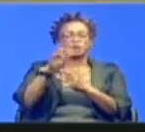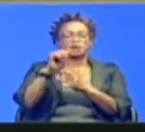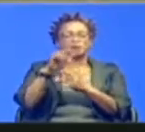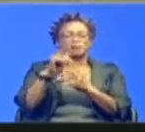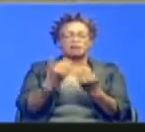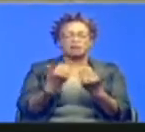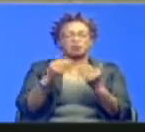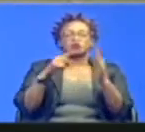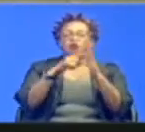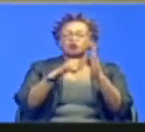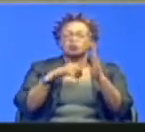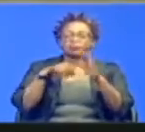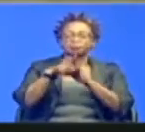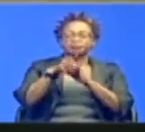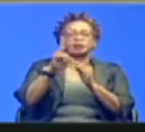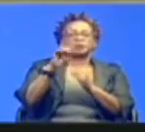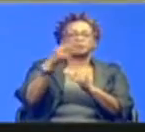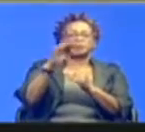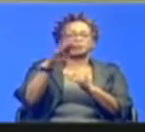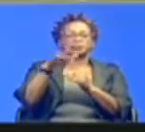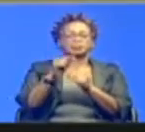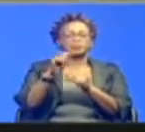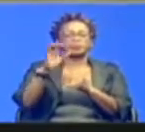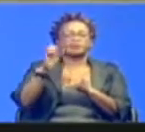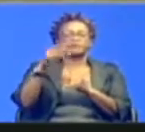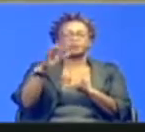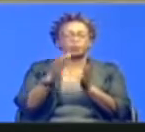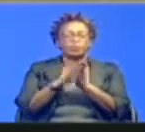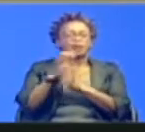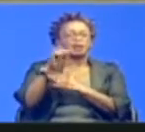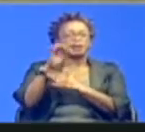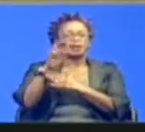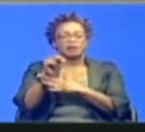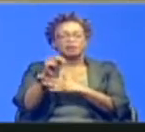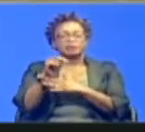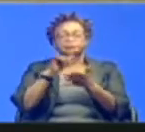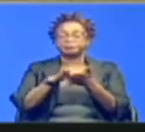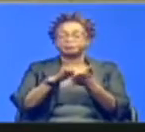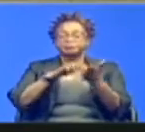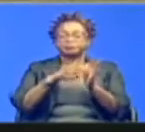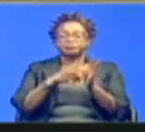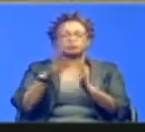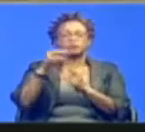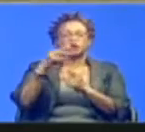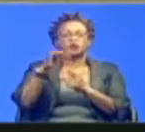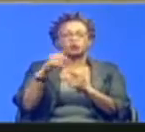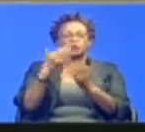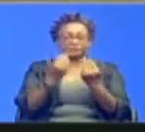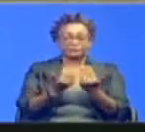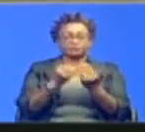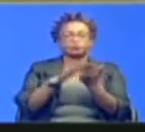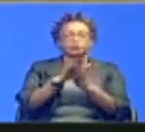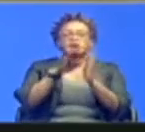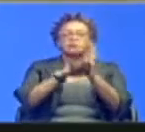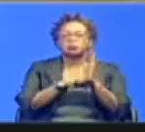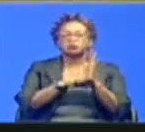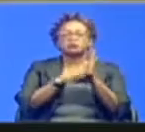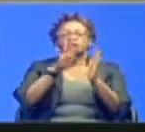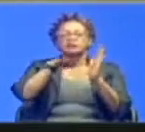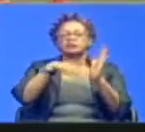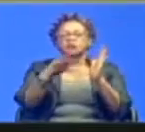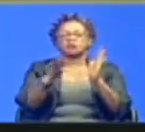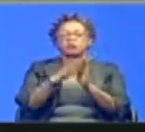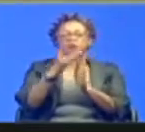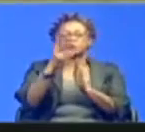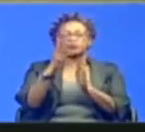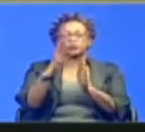goals were scored by Michael Hamati, Humphrey Mieno and Alan Wanga. This means that Muhoroni remain rooted at the bottom of the table with 24 points